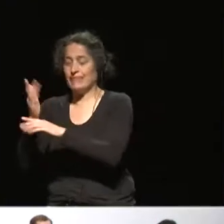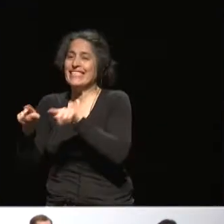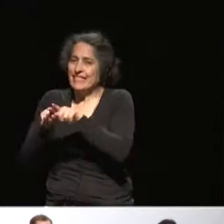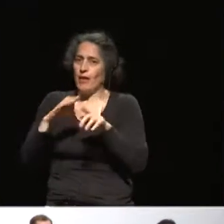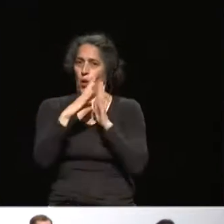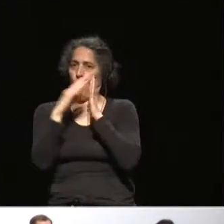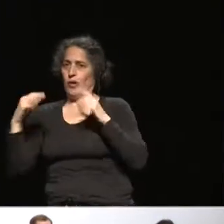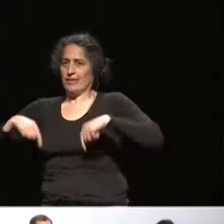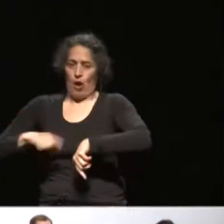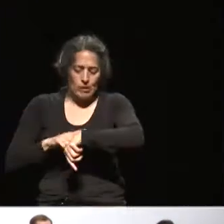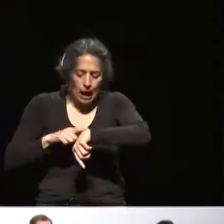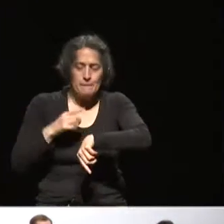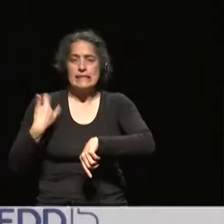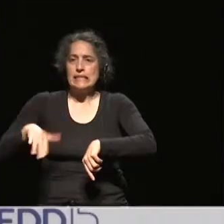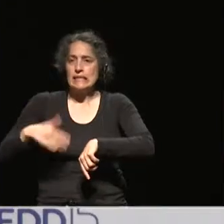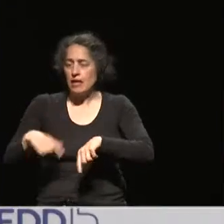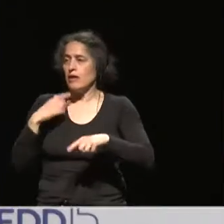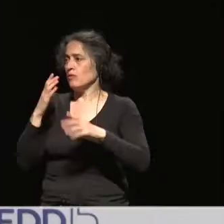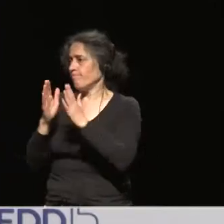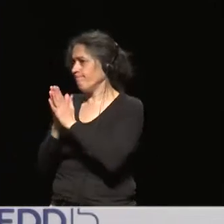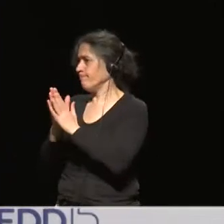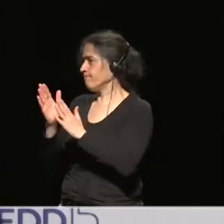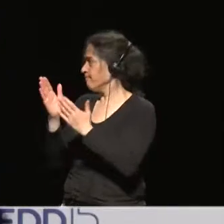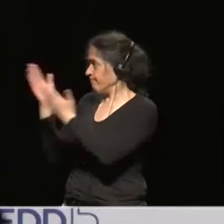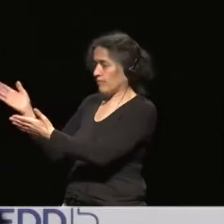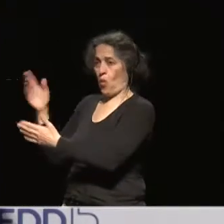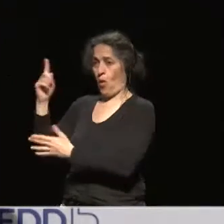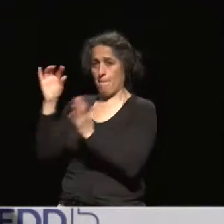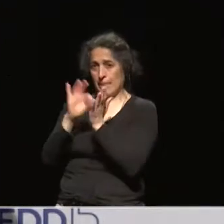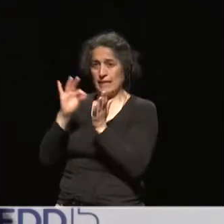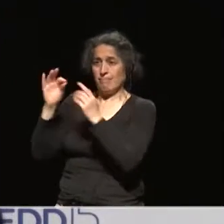first round of our panel. Ellie, if you want to go first. Okay.